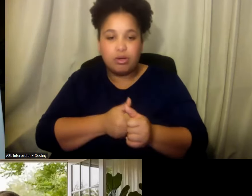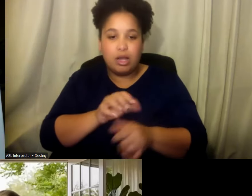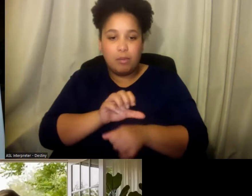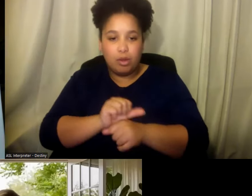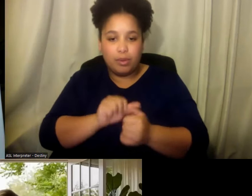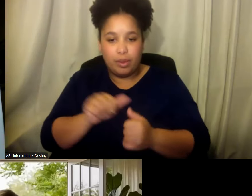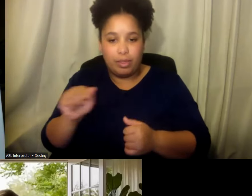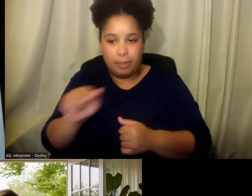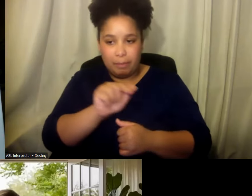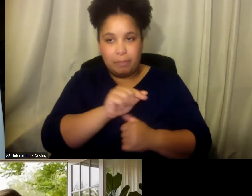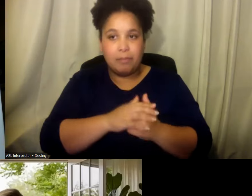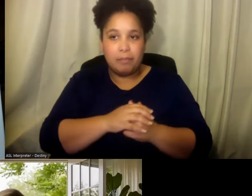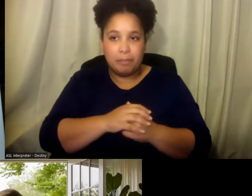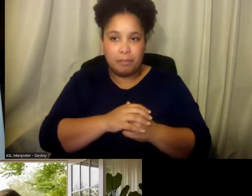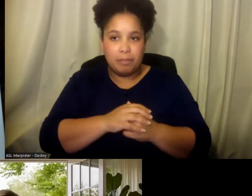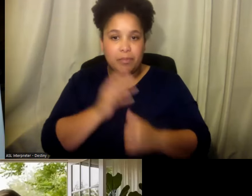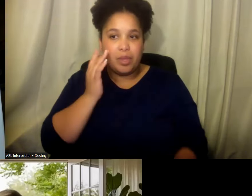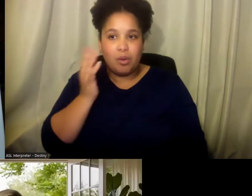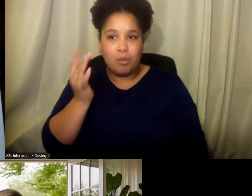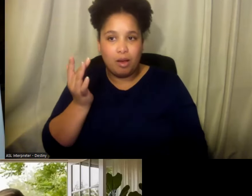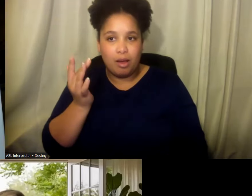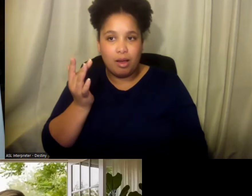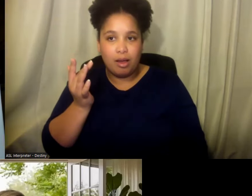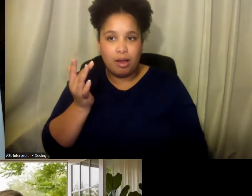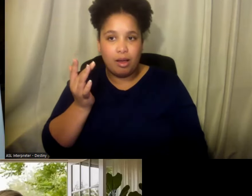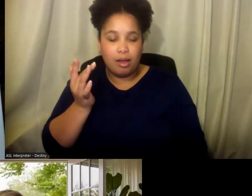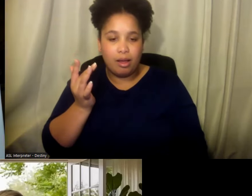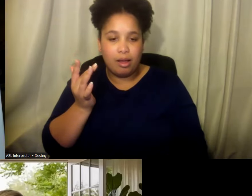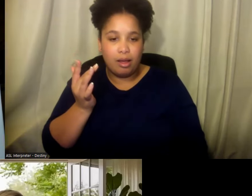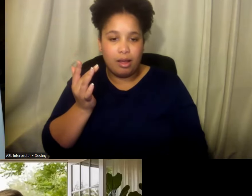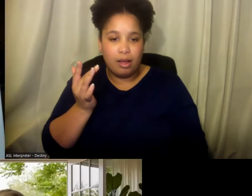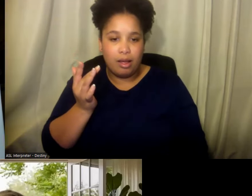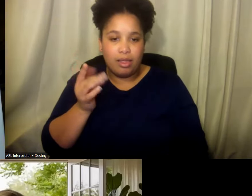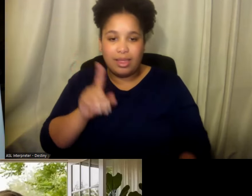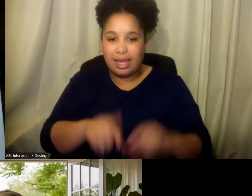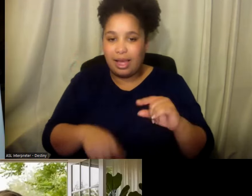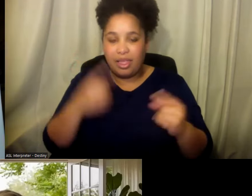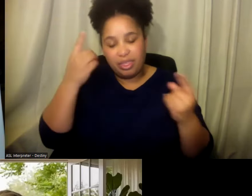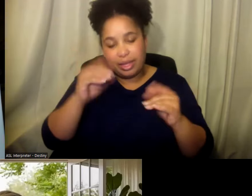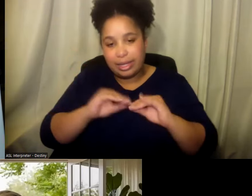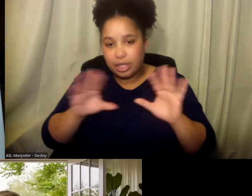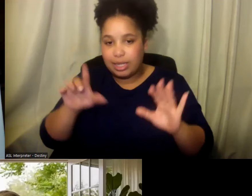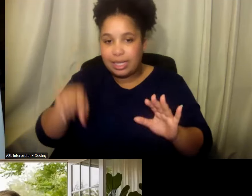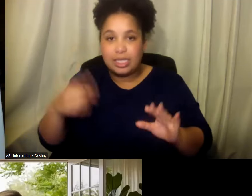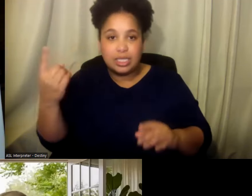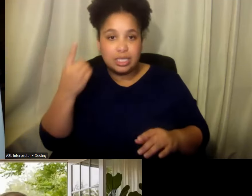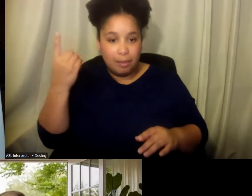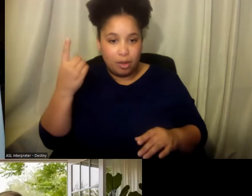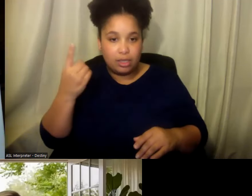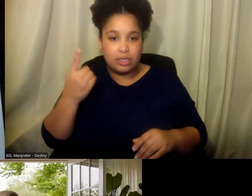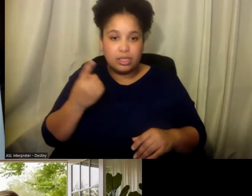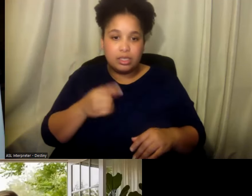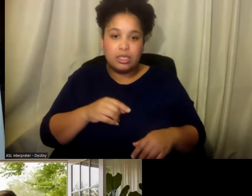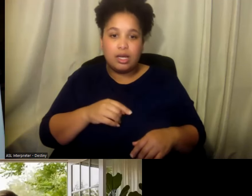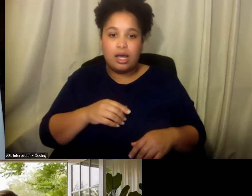them because they can't think very clearly at those times. So they need somebody. So